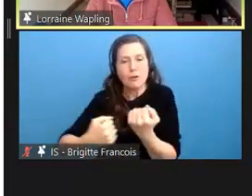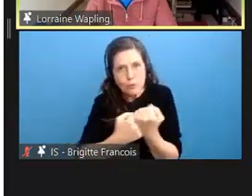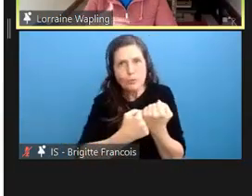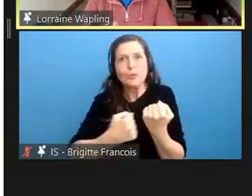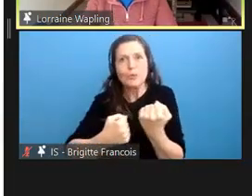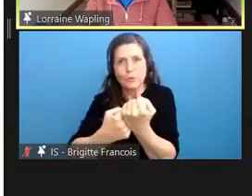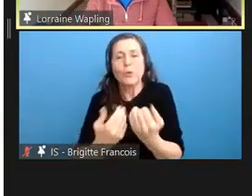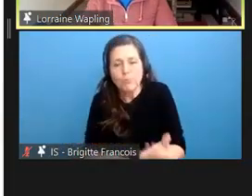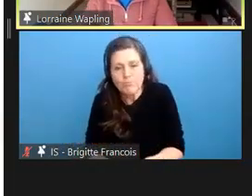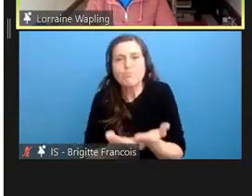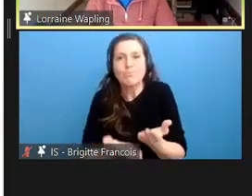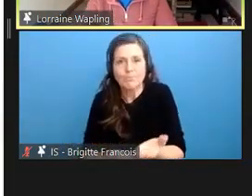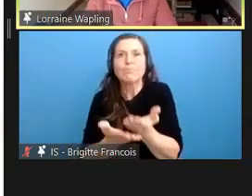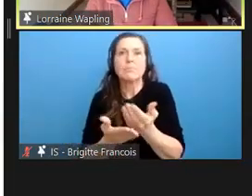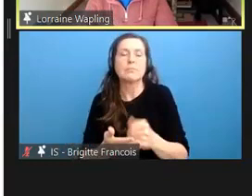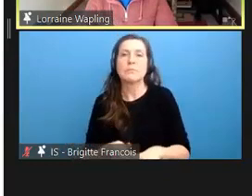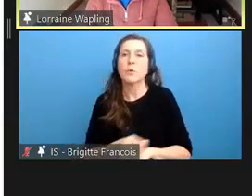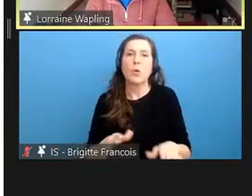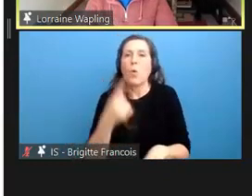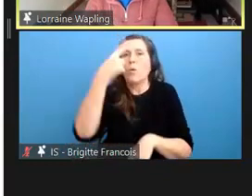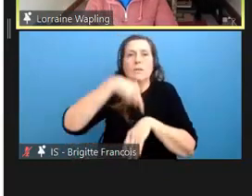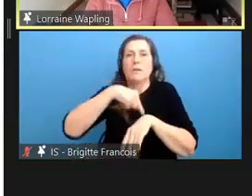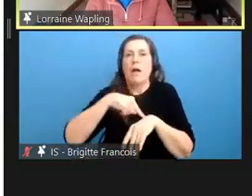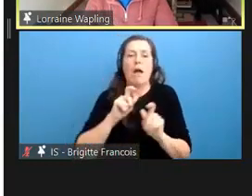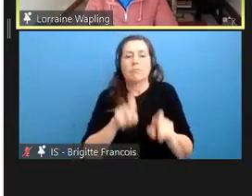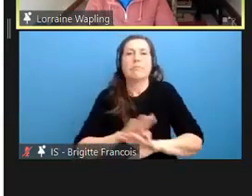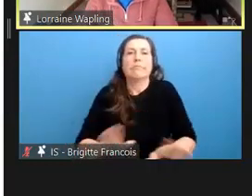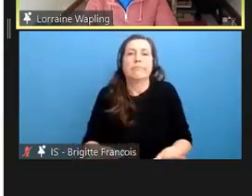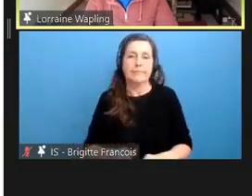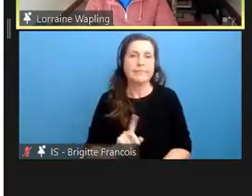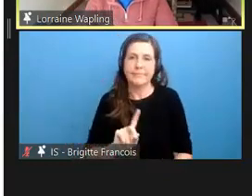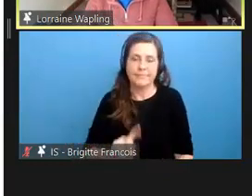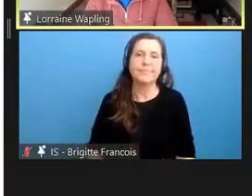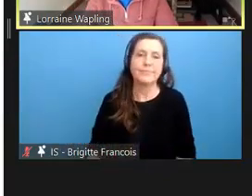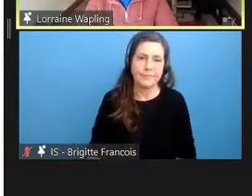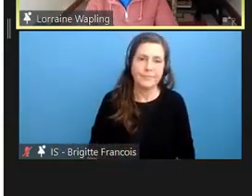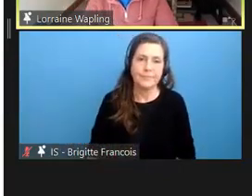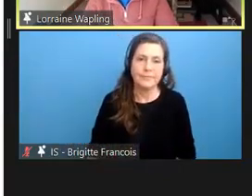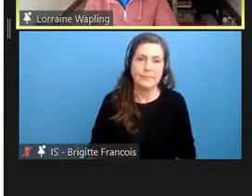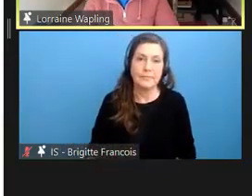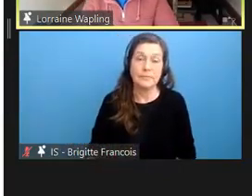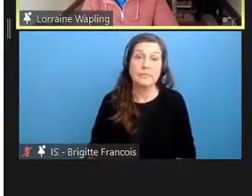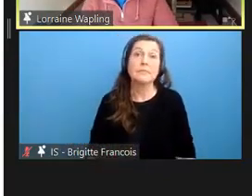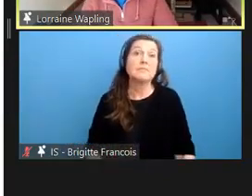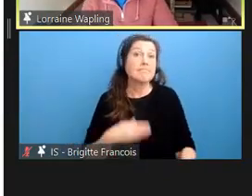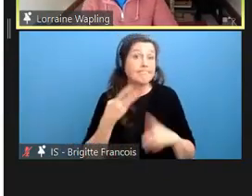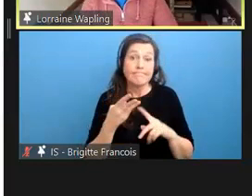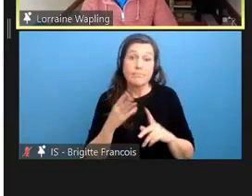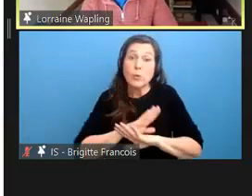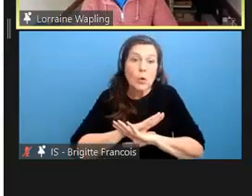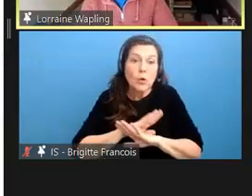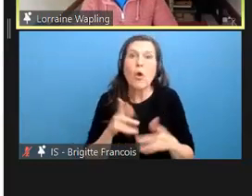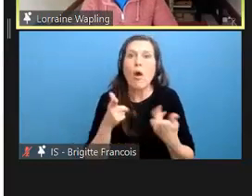not just a one-off provision. Currently, there is not enough equitable access to